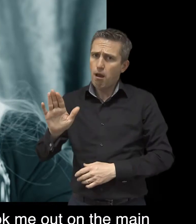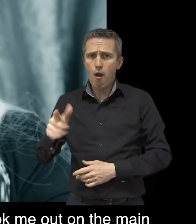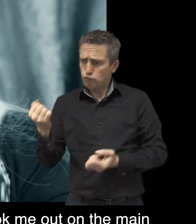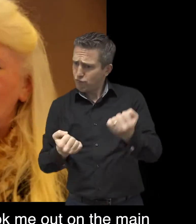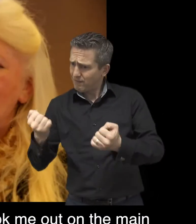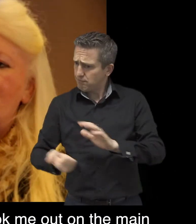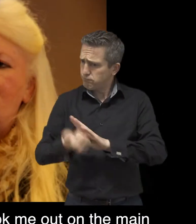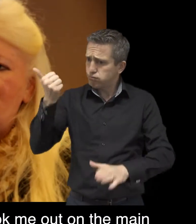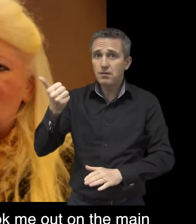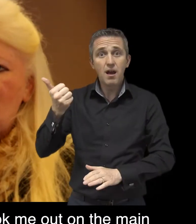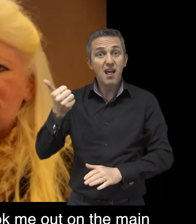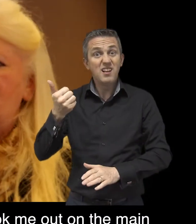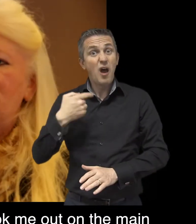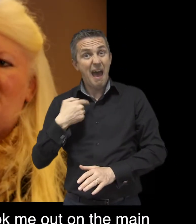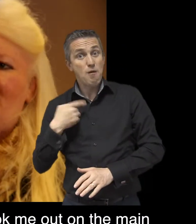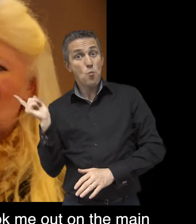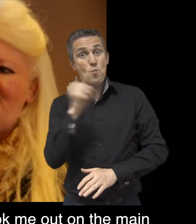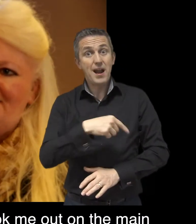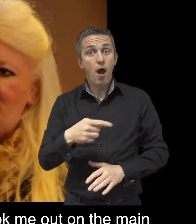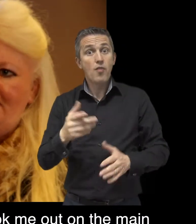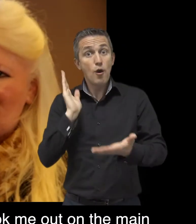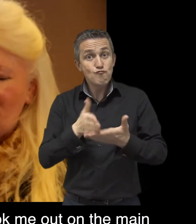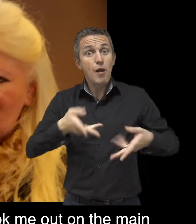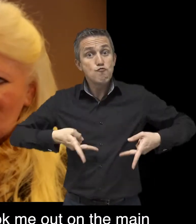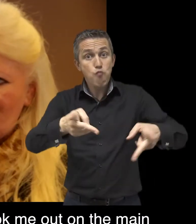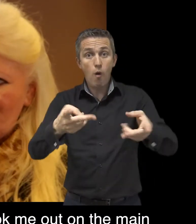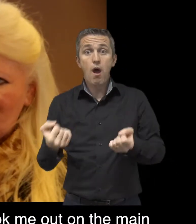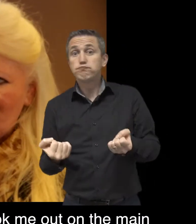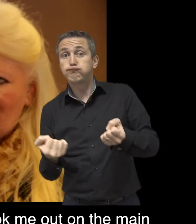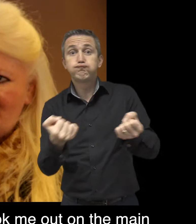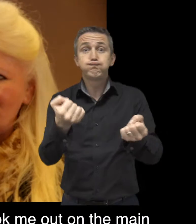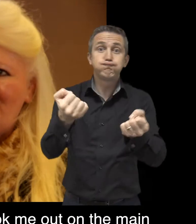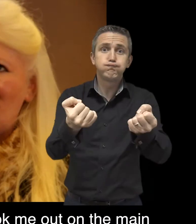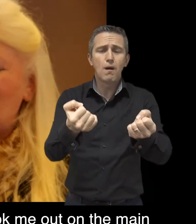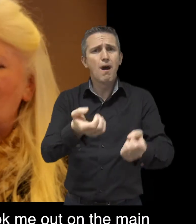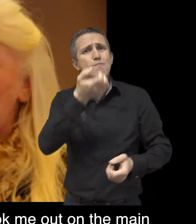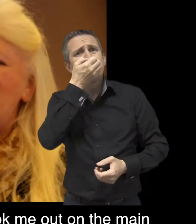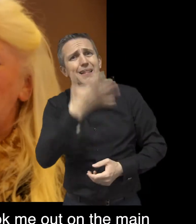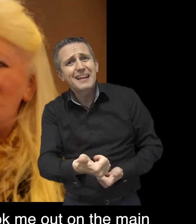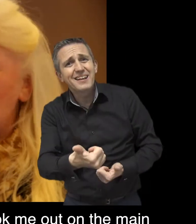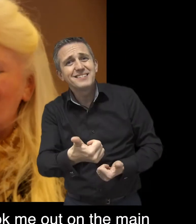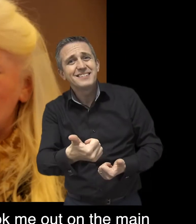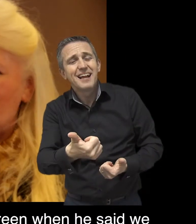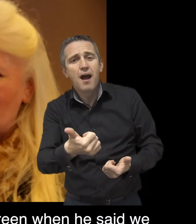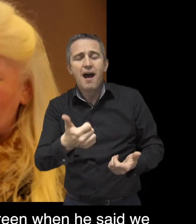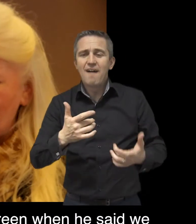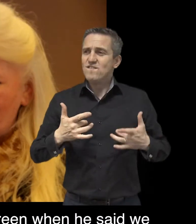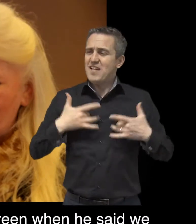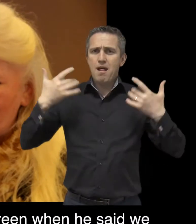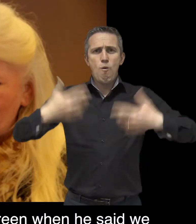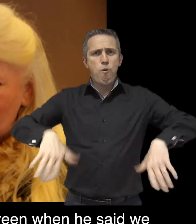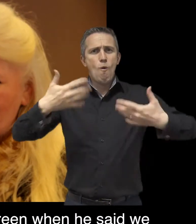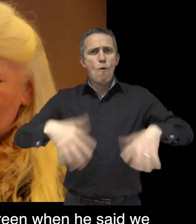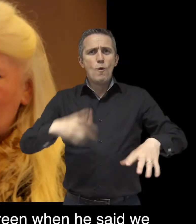good. So he took me out on the main roads, and it was absolutely brilliant. I can't explain the feeling, it was